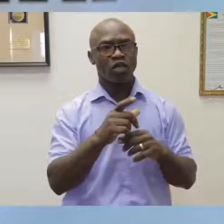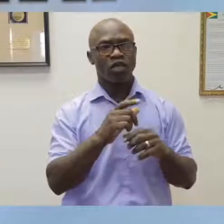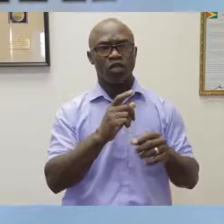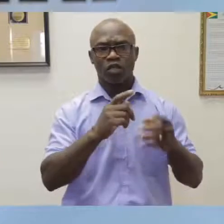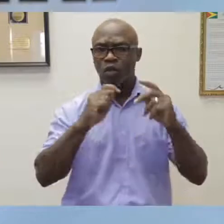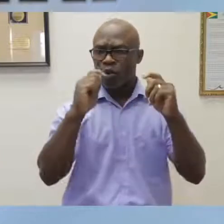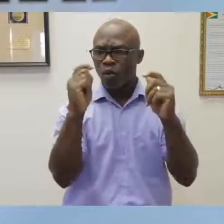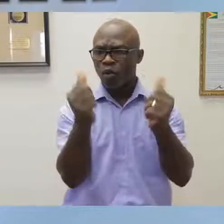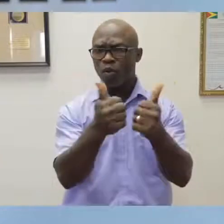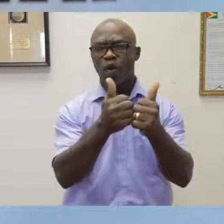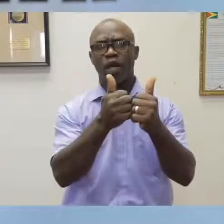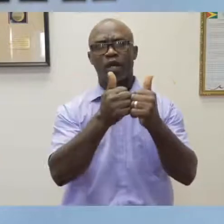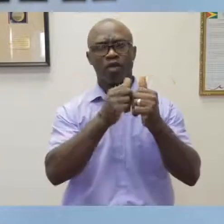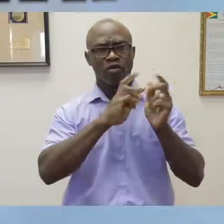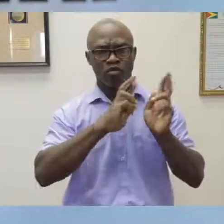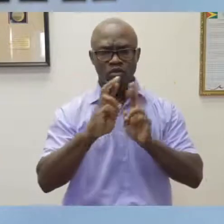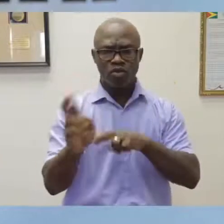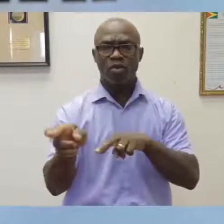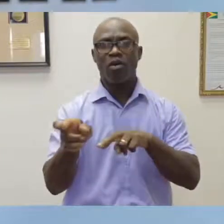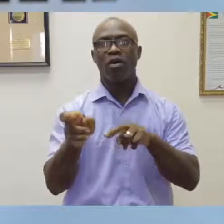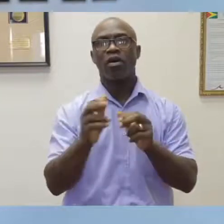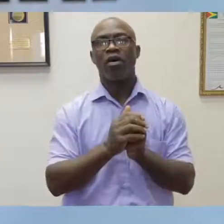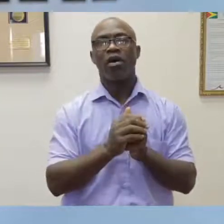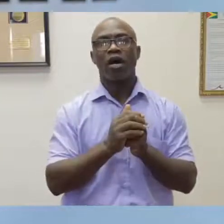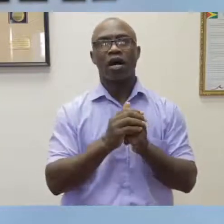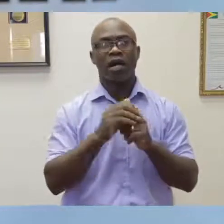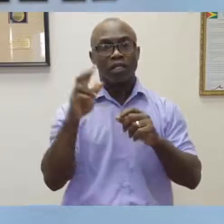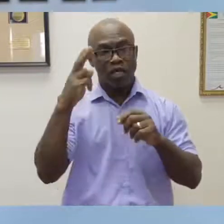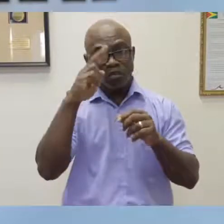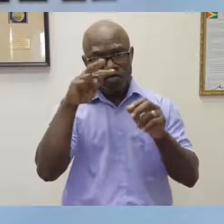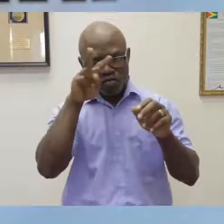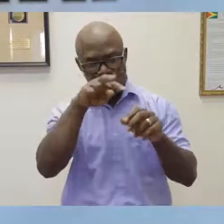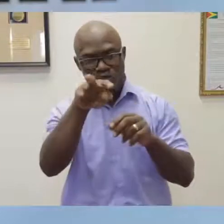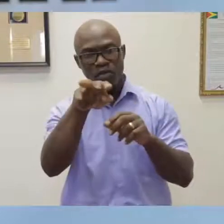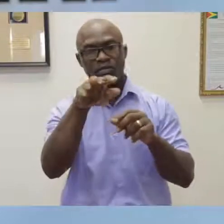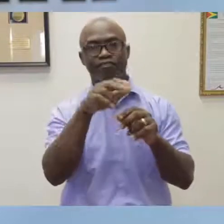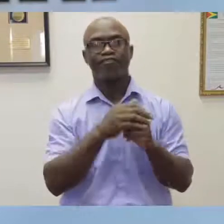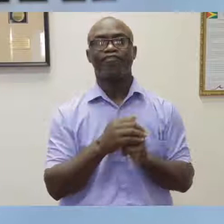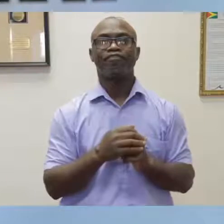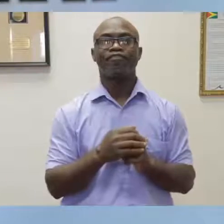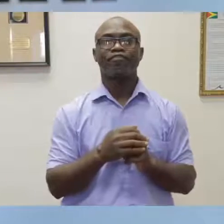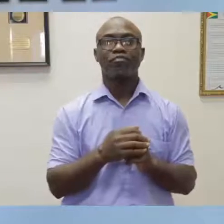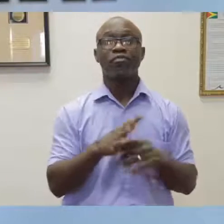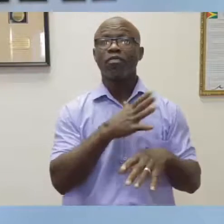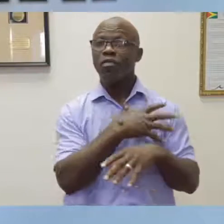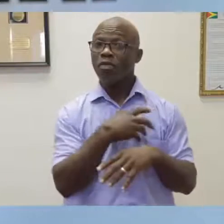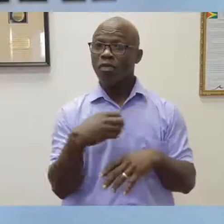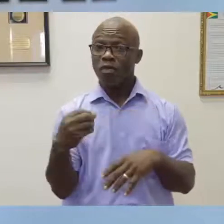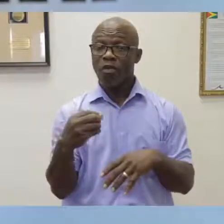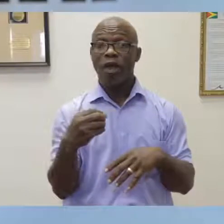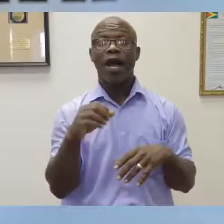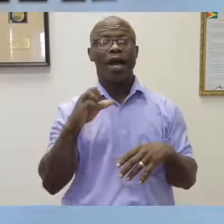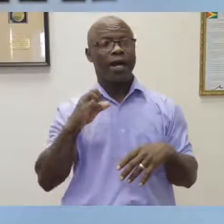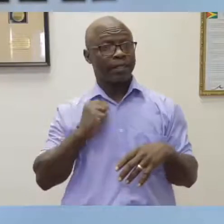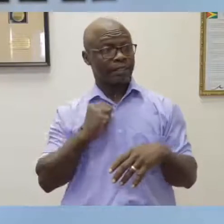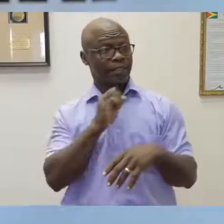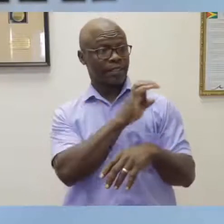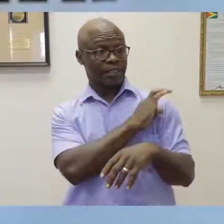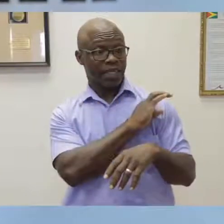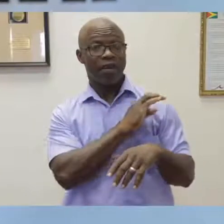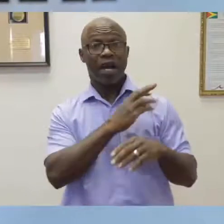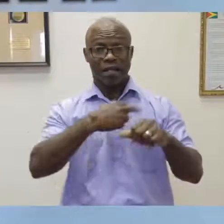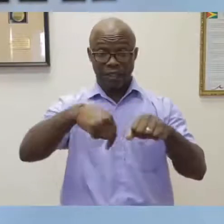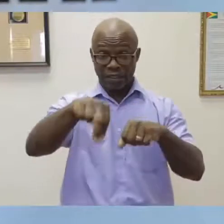team, the mobile unit and surveillance teams, and the staff at the